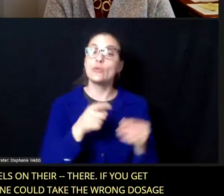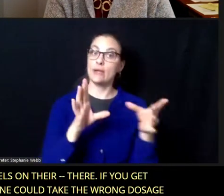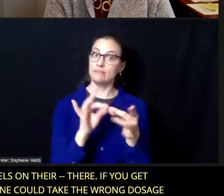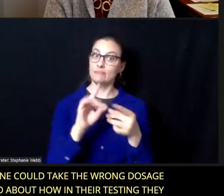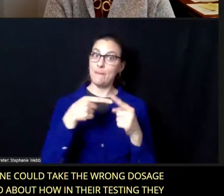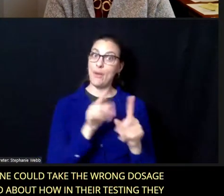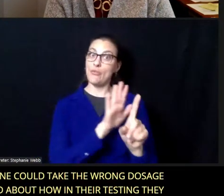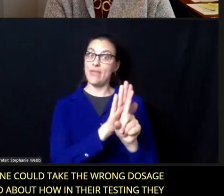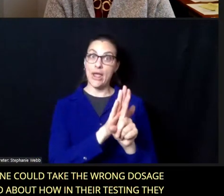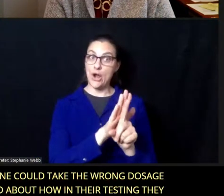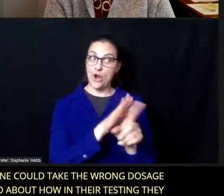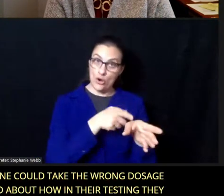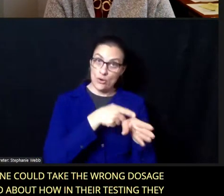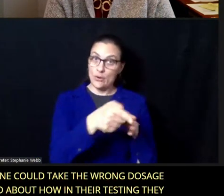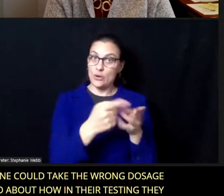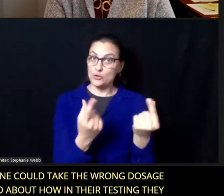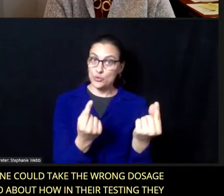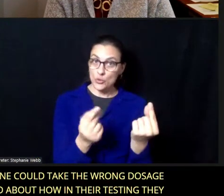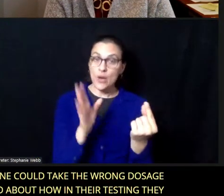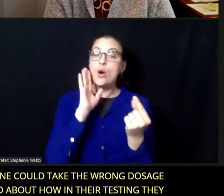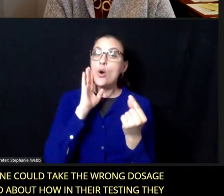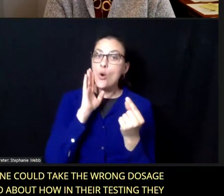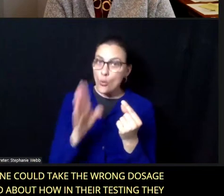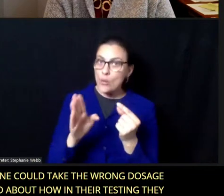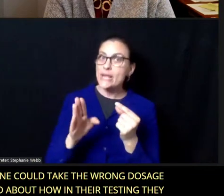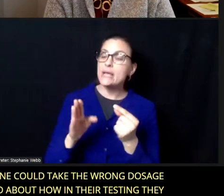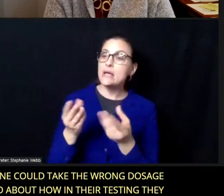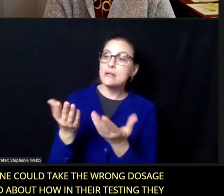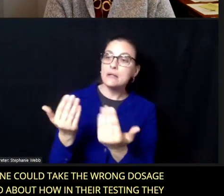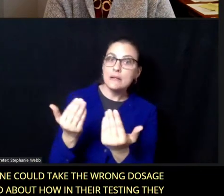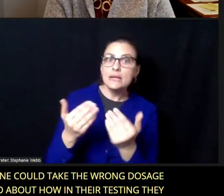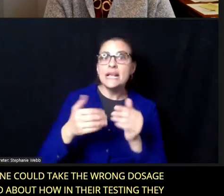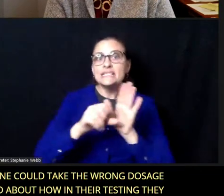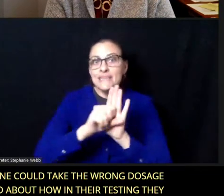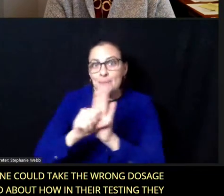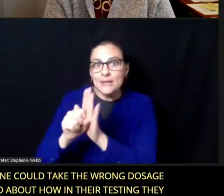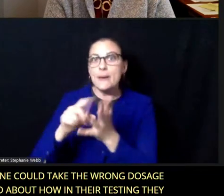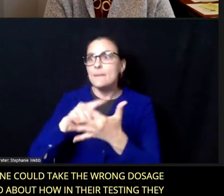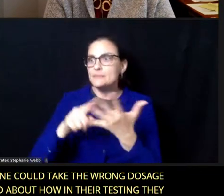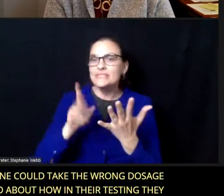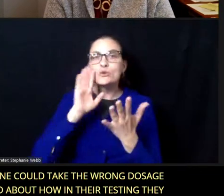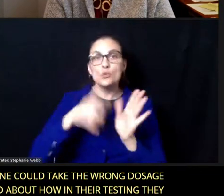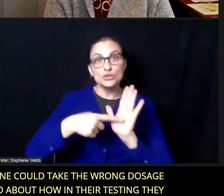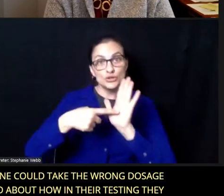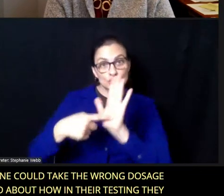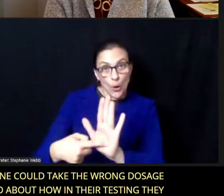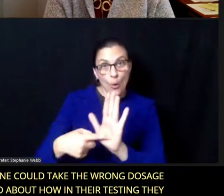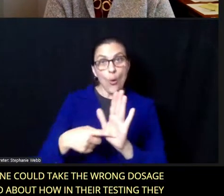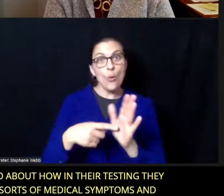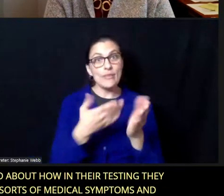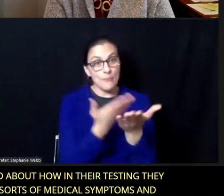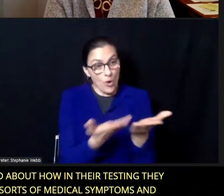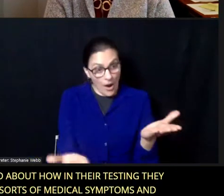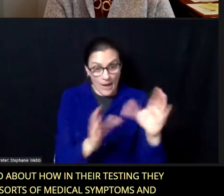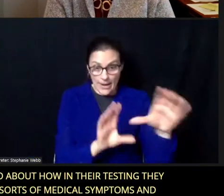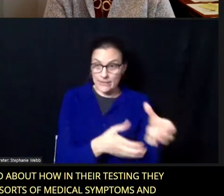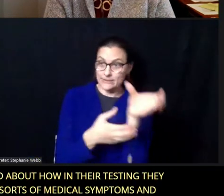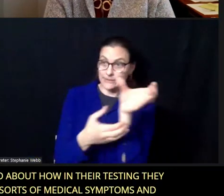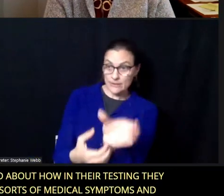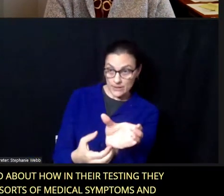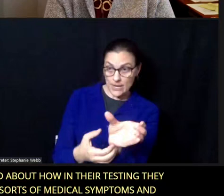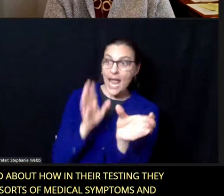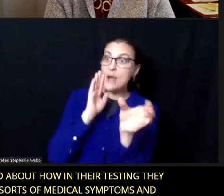and show them the product packaging and say, so how much of this should you take, right? And it's really critical that the consumer